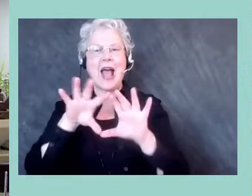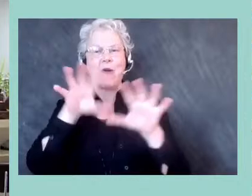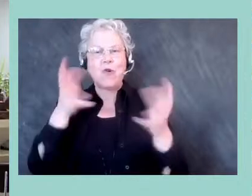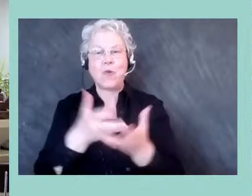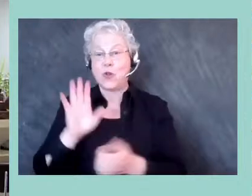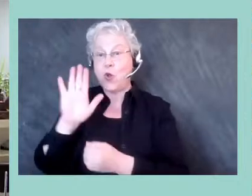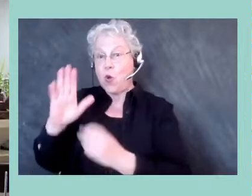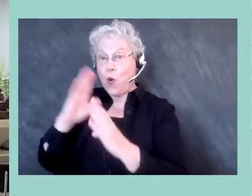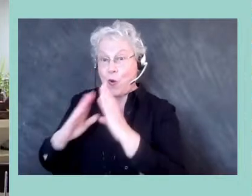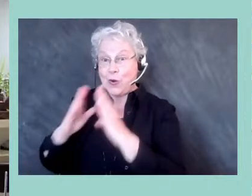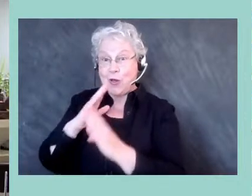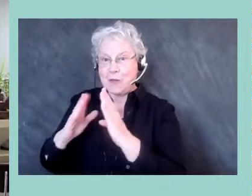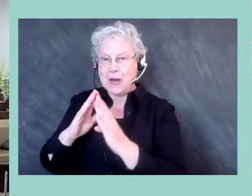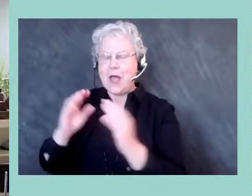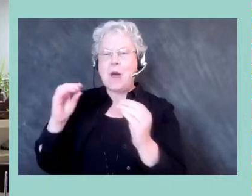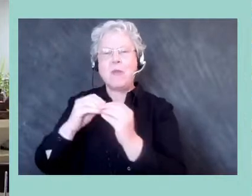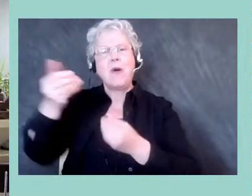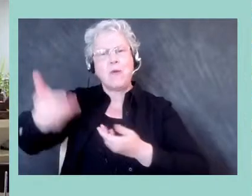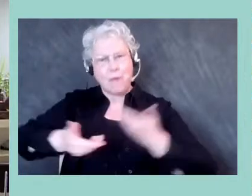and loving.